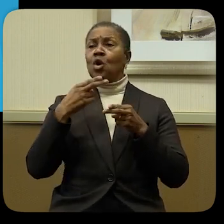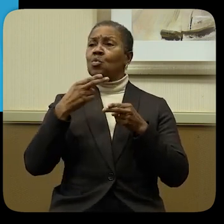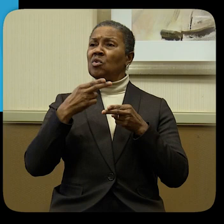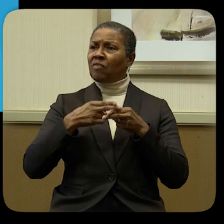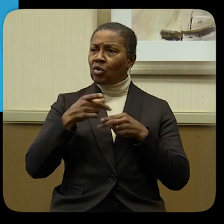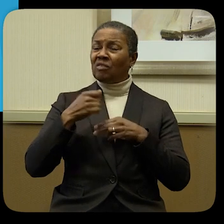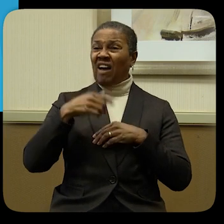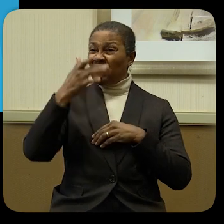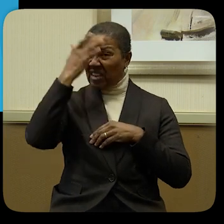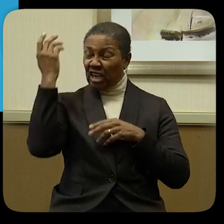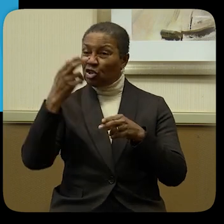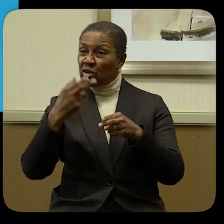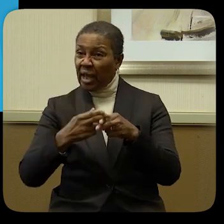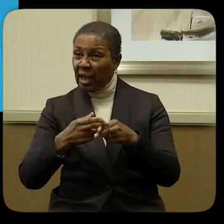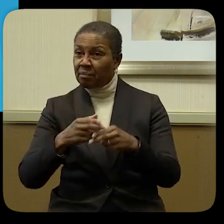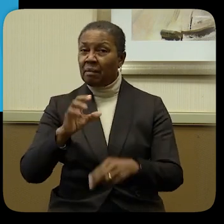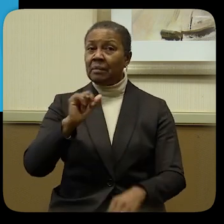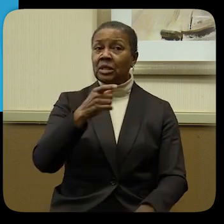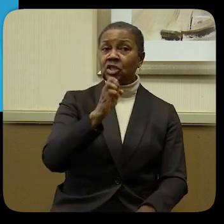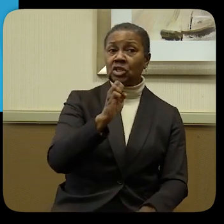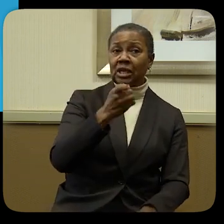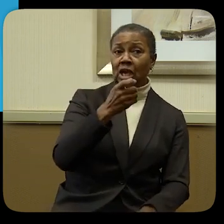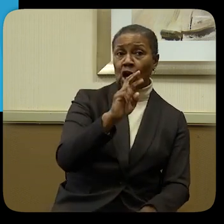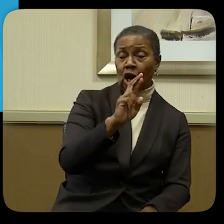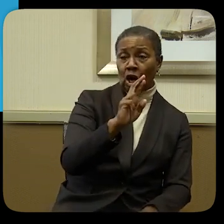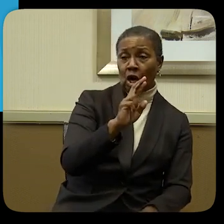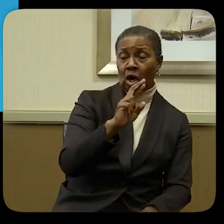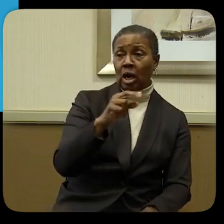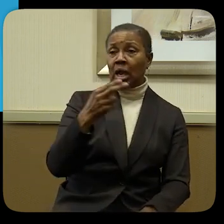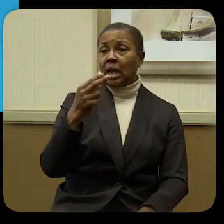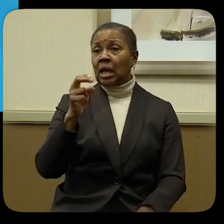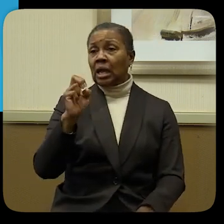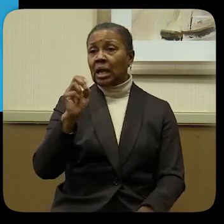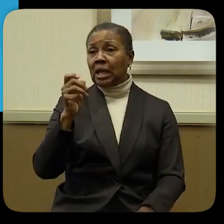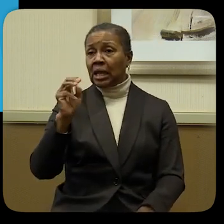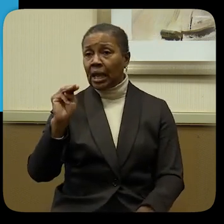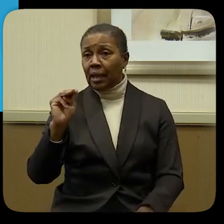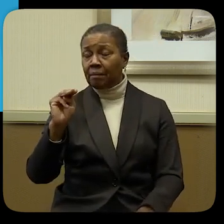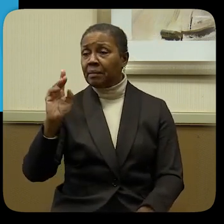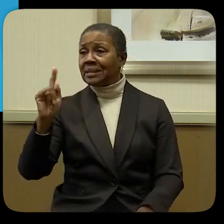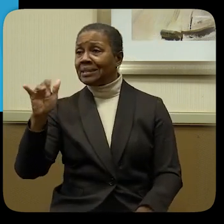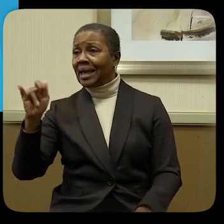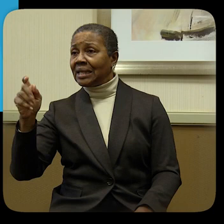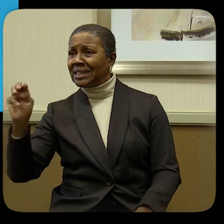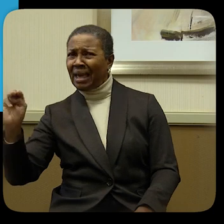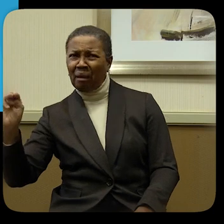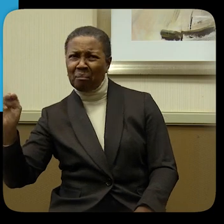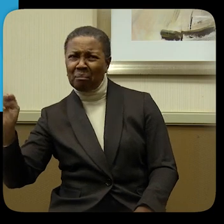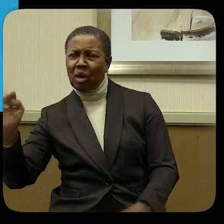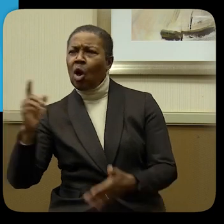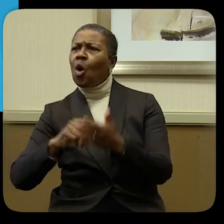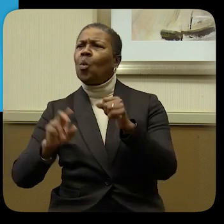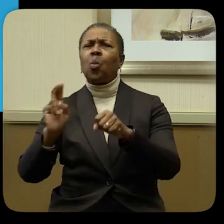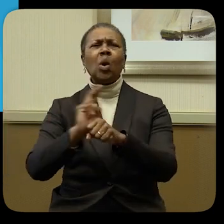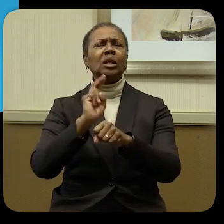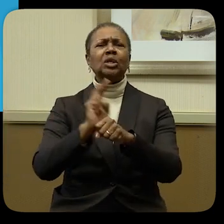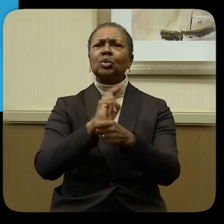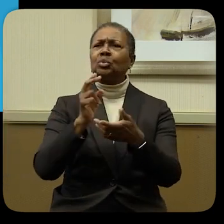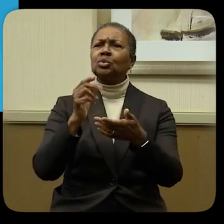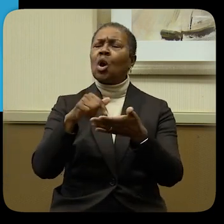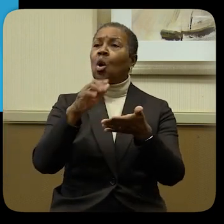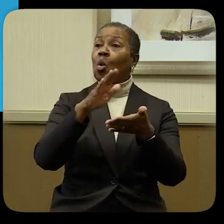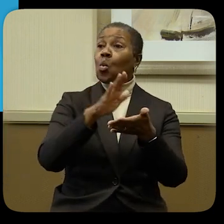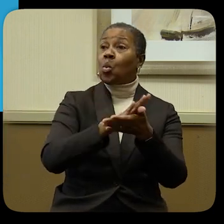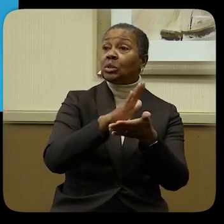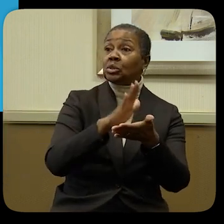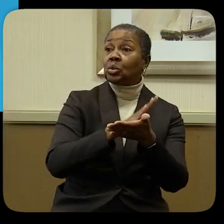forget your name? She, her, he, him, they, them, something else. So what pronouns do you use? What school